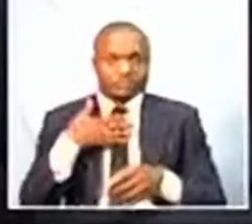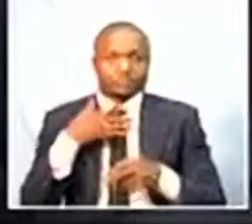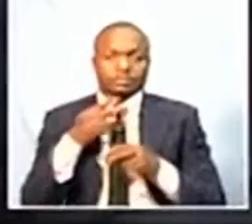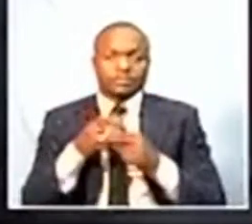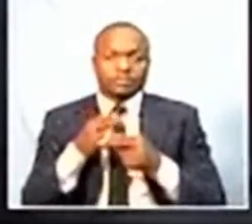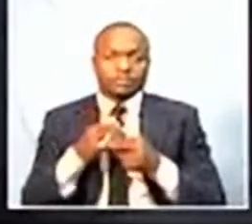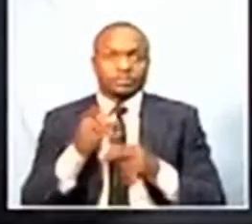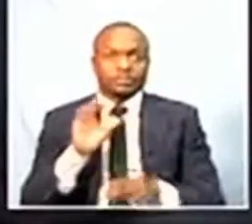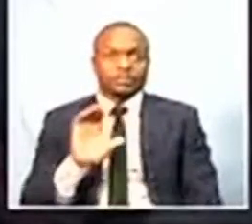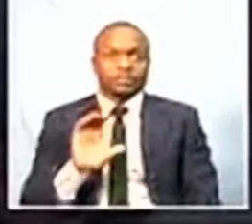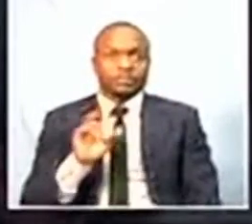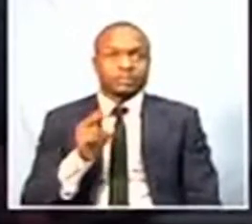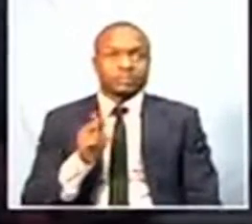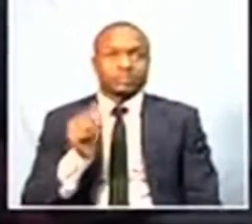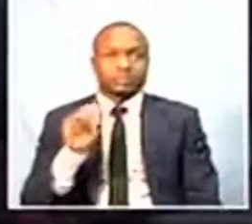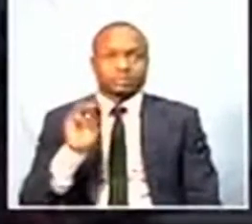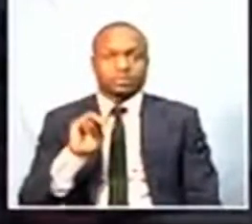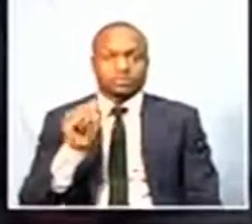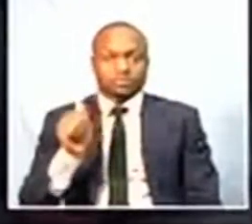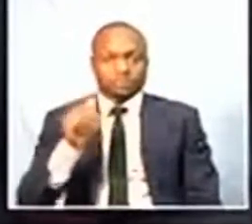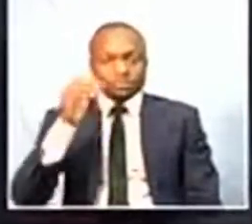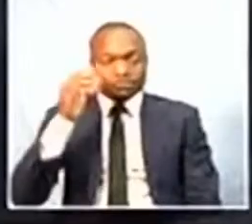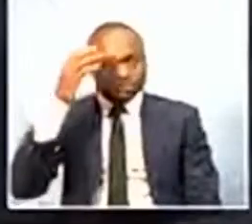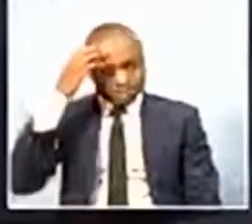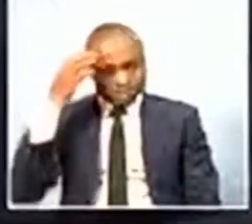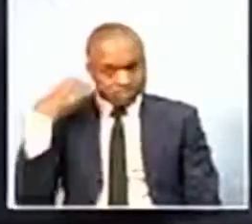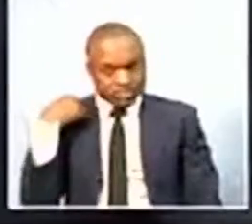coming from the Office of Accountant General.